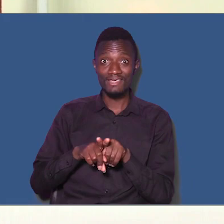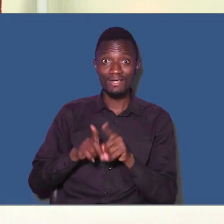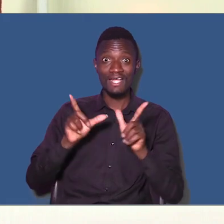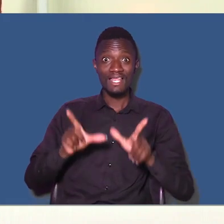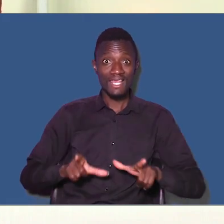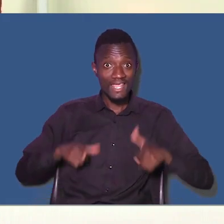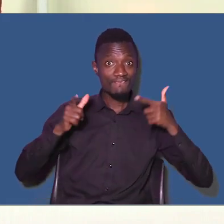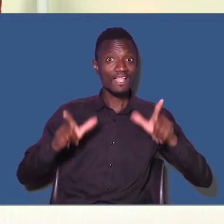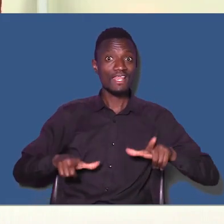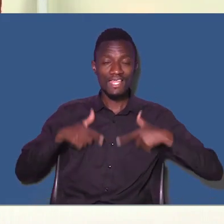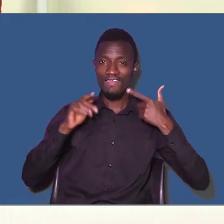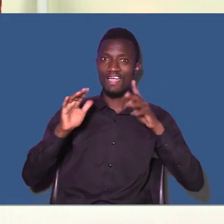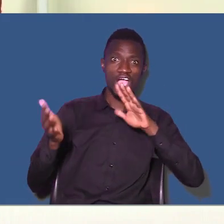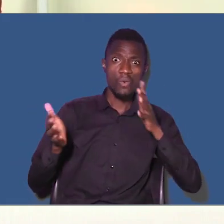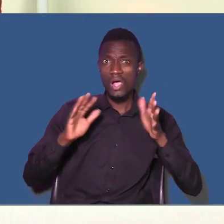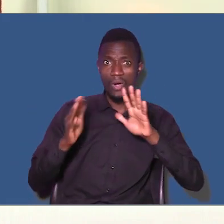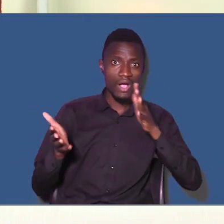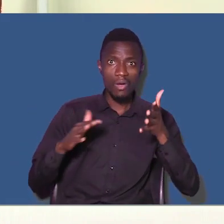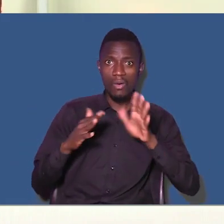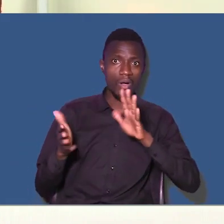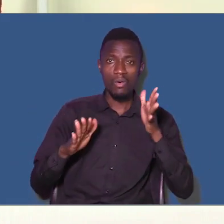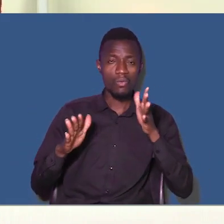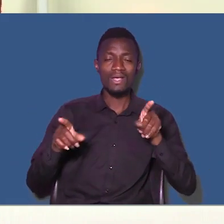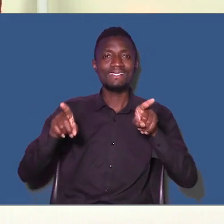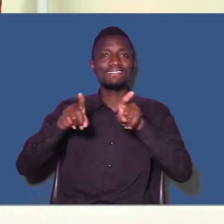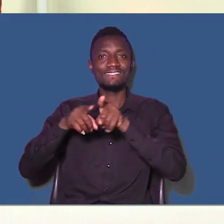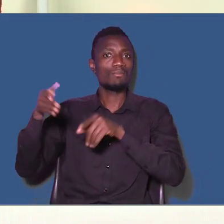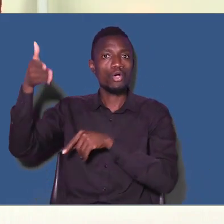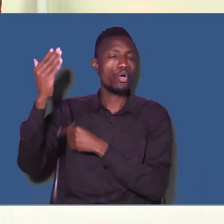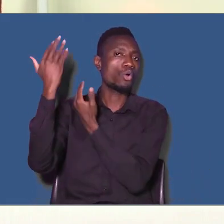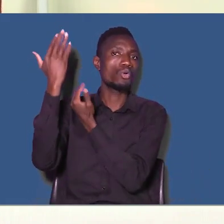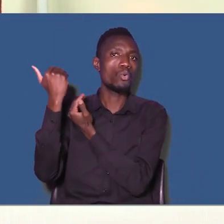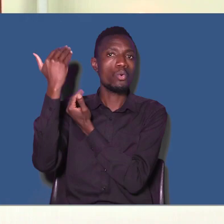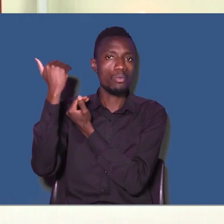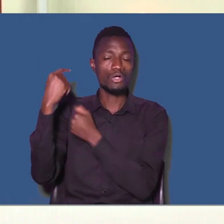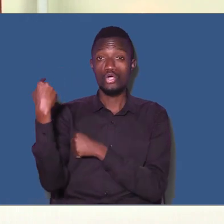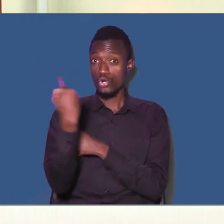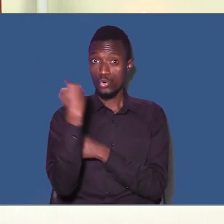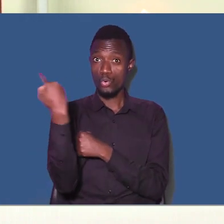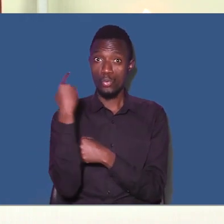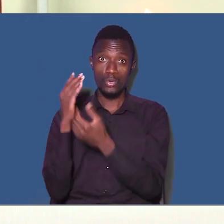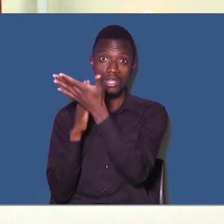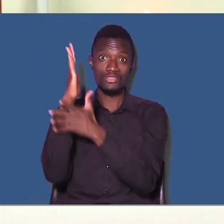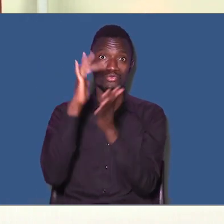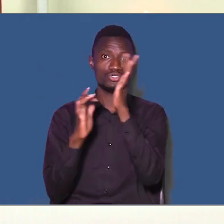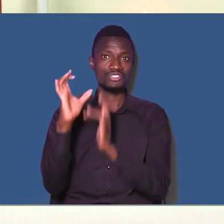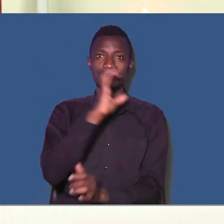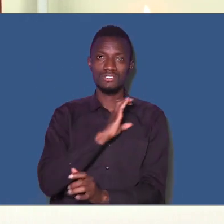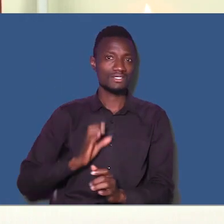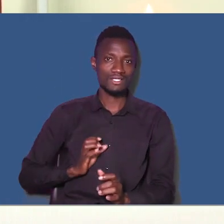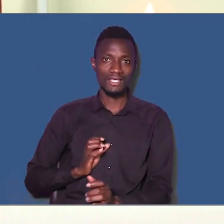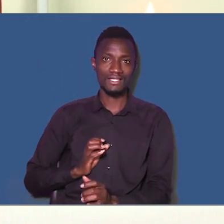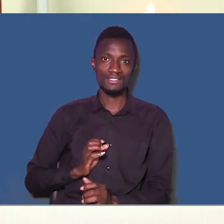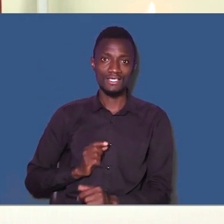life, his life or her life, to the full. And it is only in Jesus Christ that one